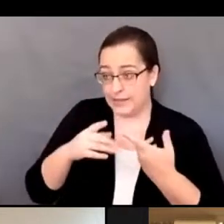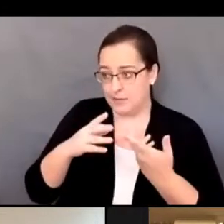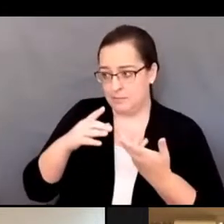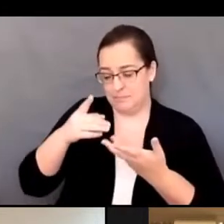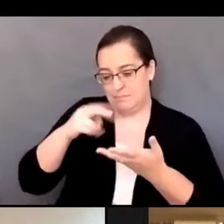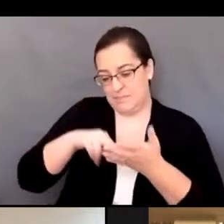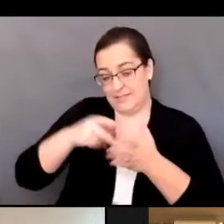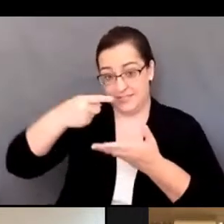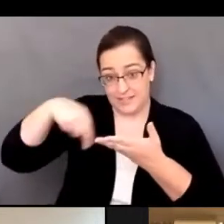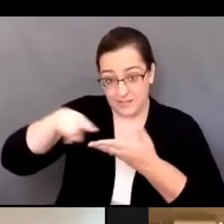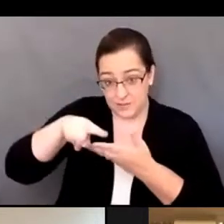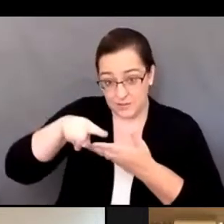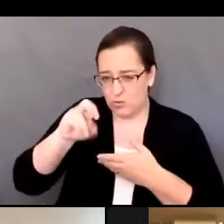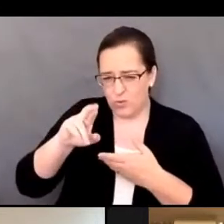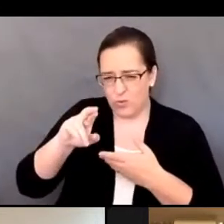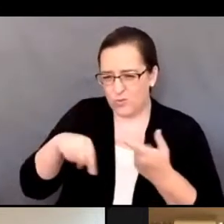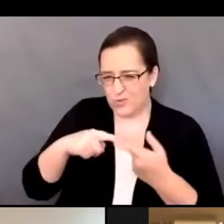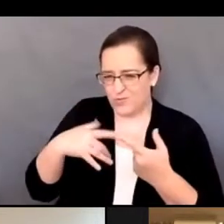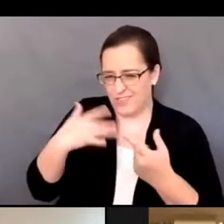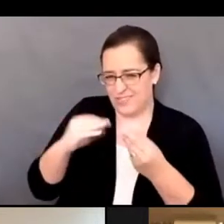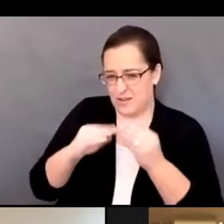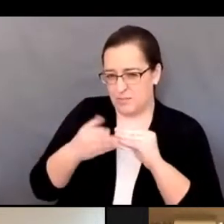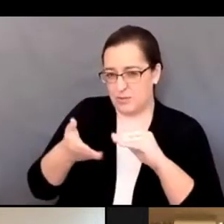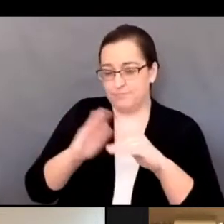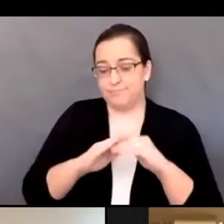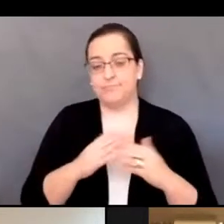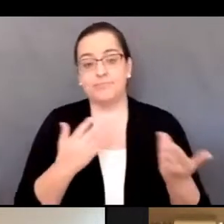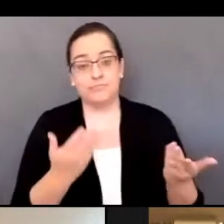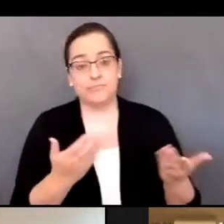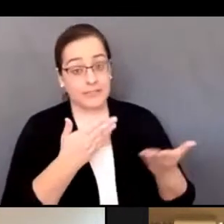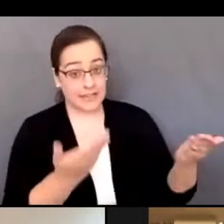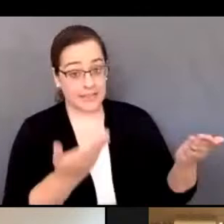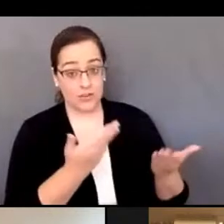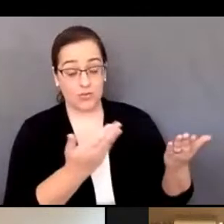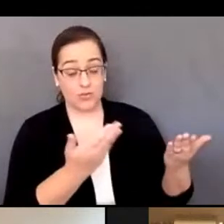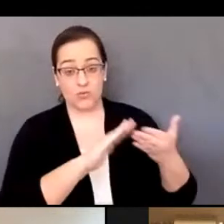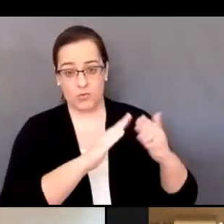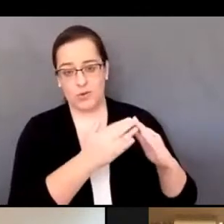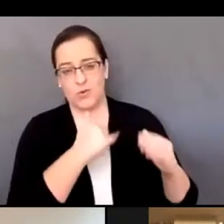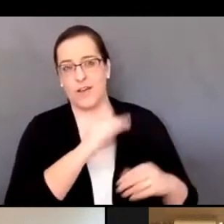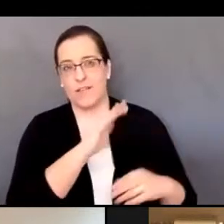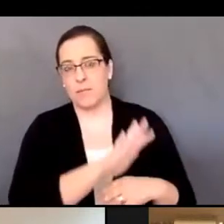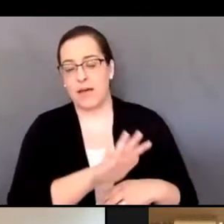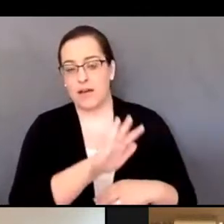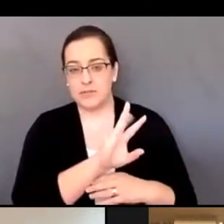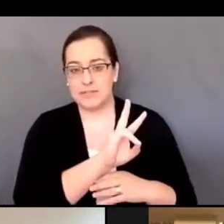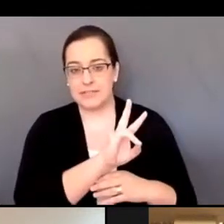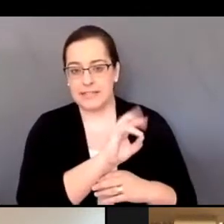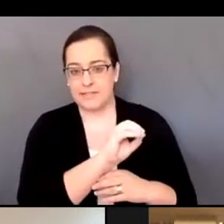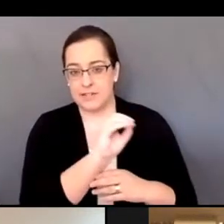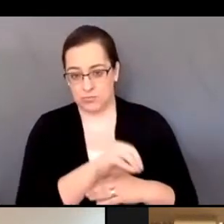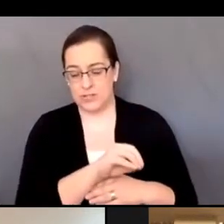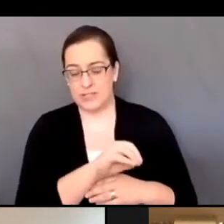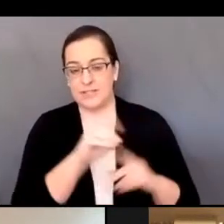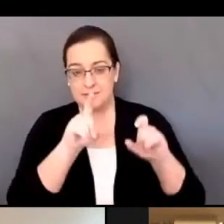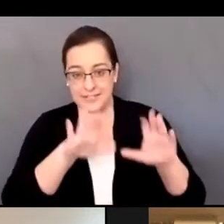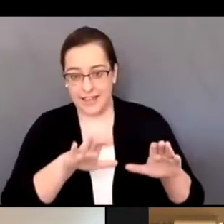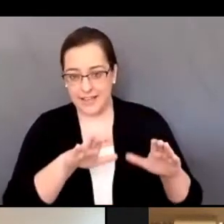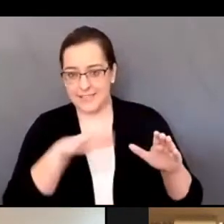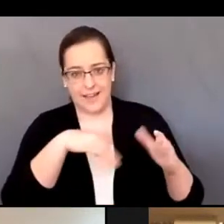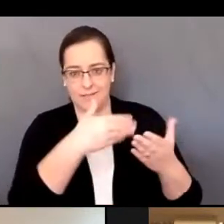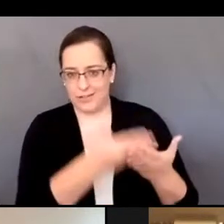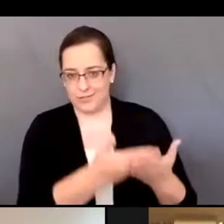early next week? So, here in our community, we still have around 70% of the tests still pending